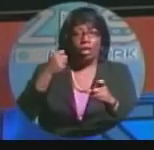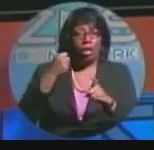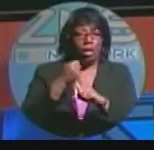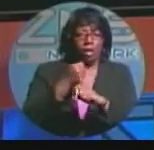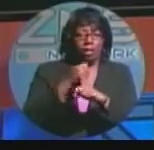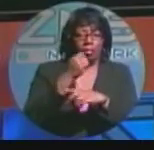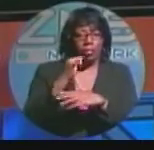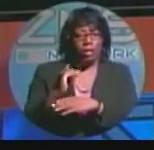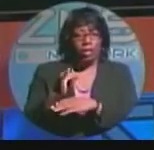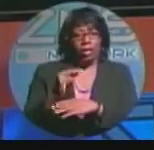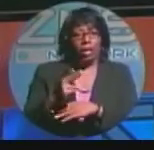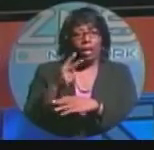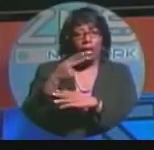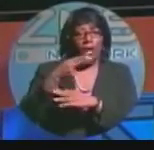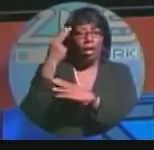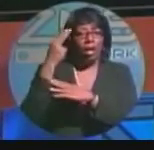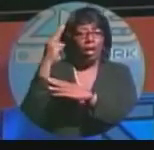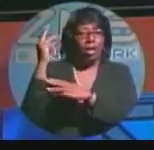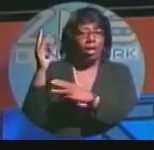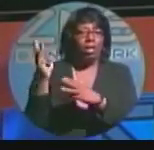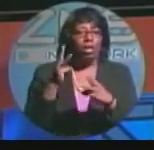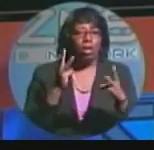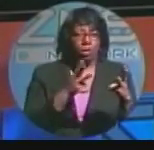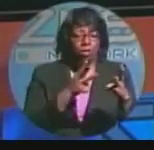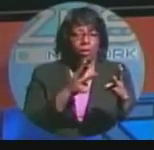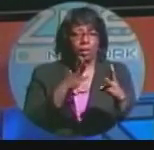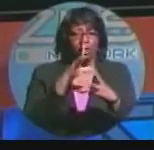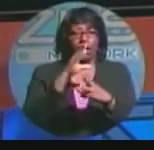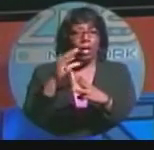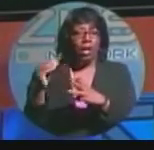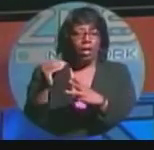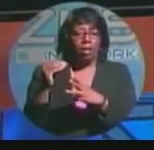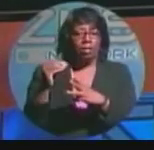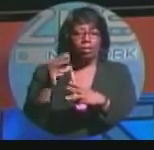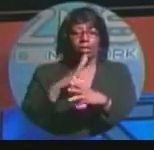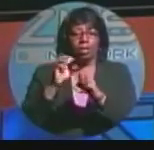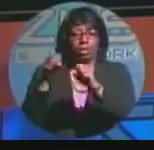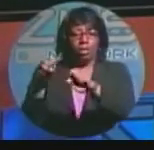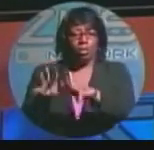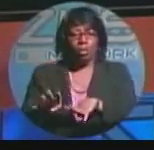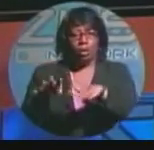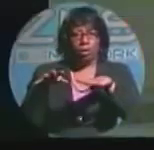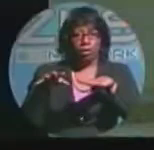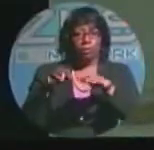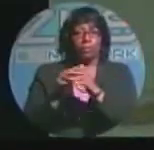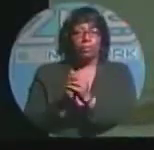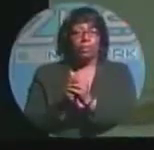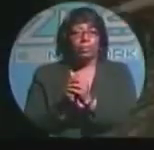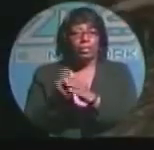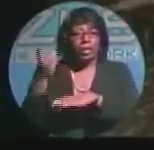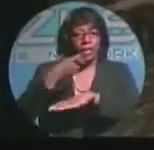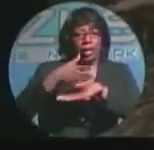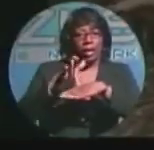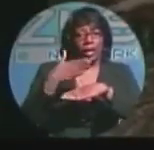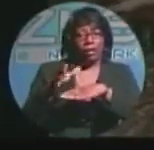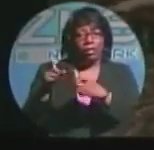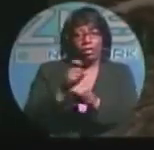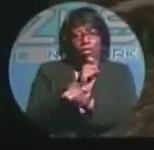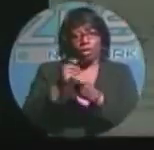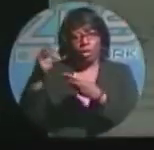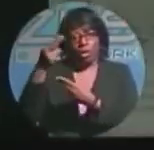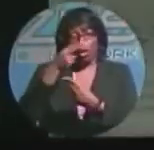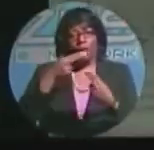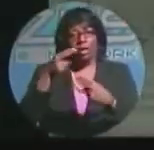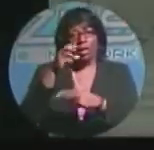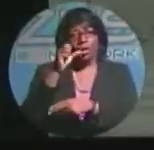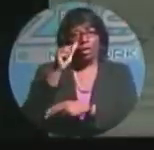winds, rain, and high tidal surge. Our Joan Davis Roll has more from the north. A day after the destructive force of Hurricane